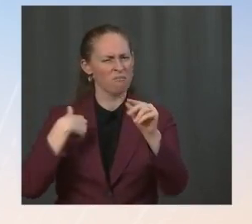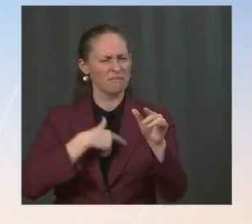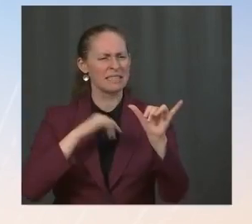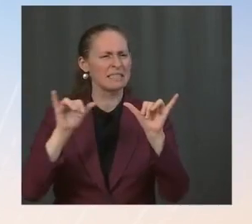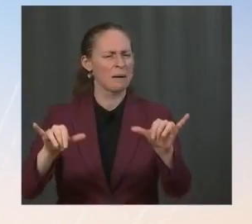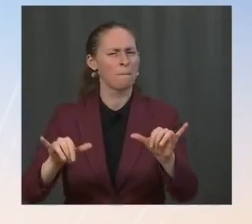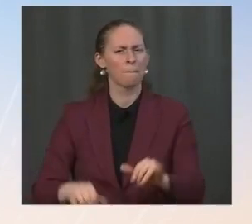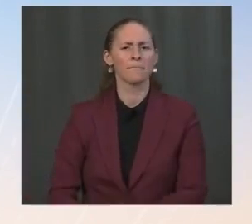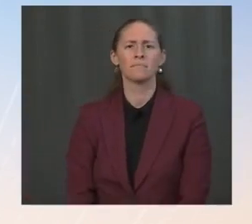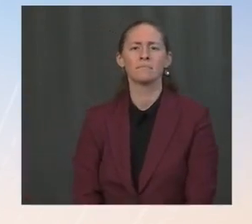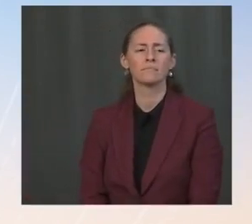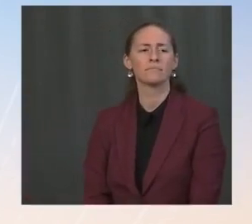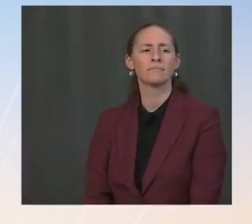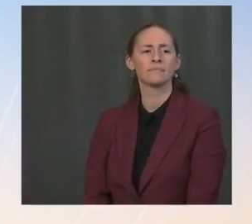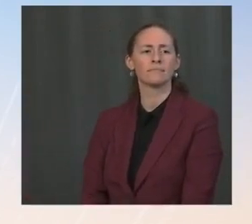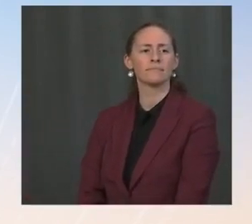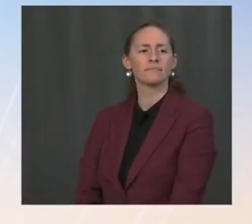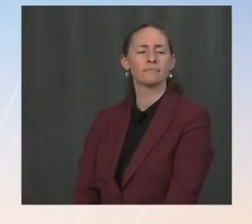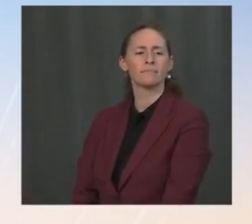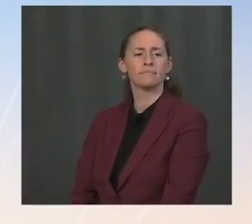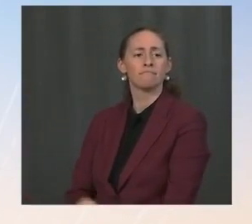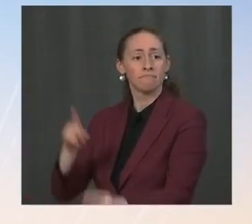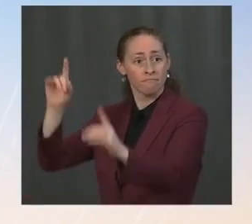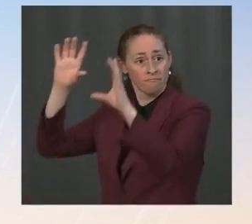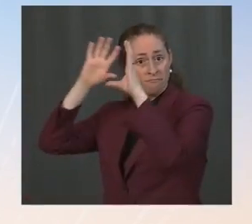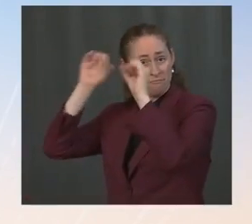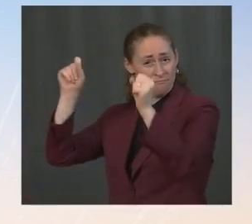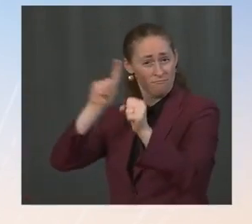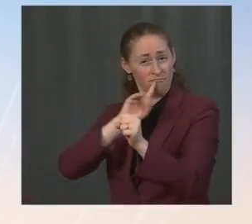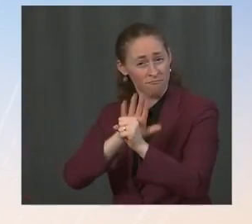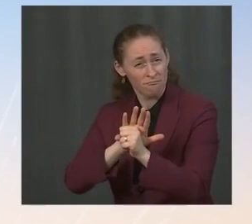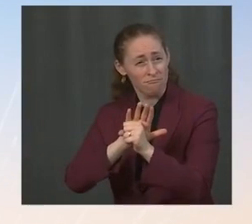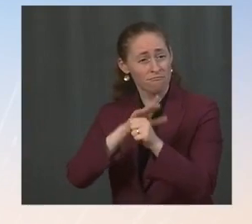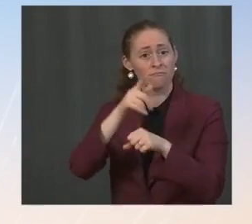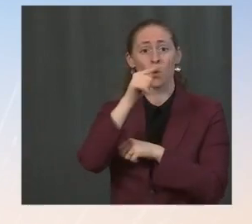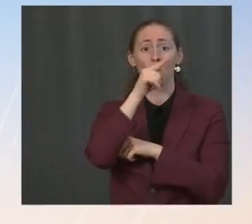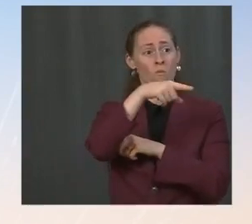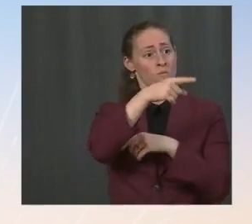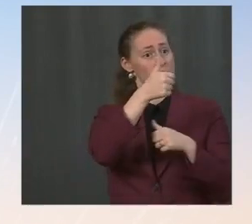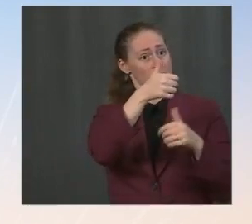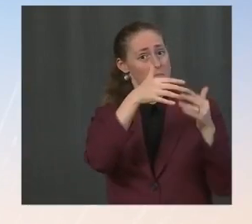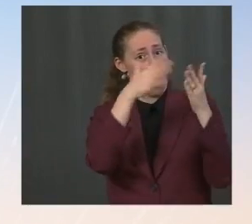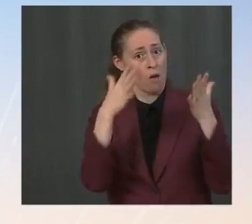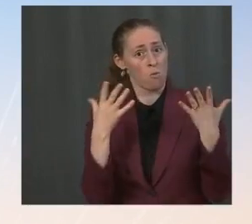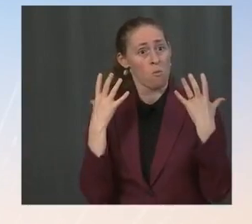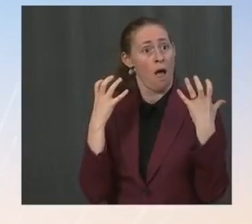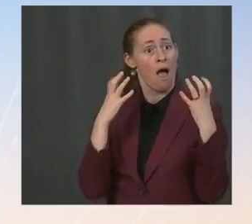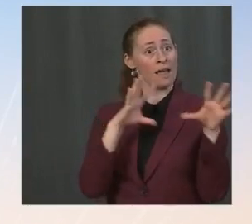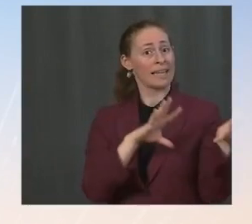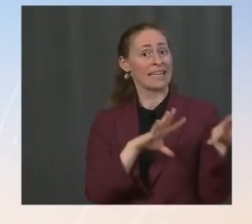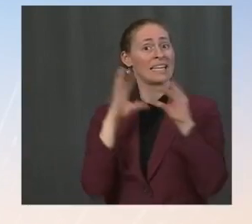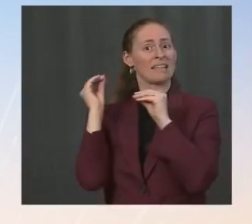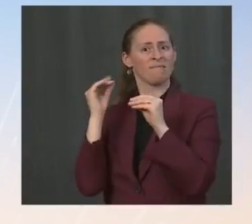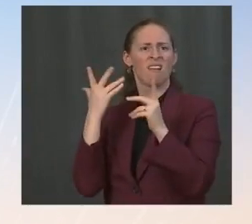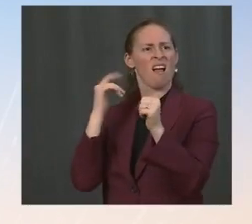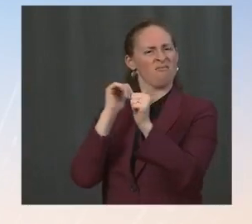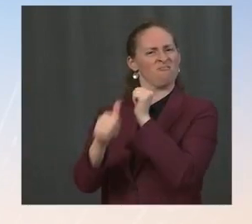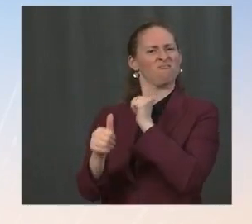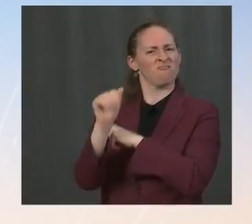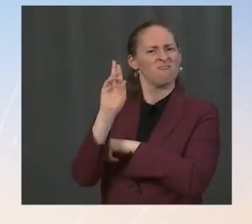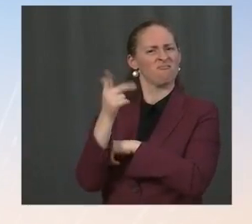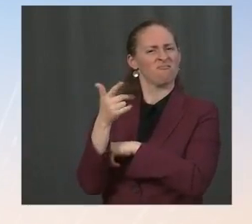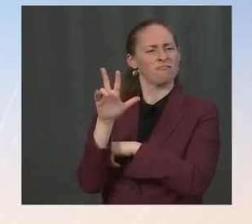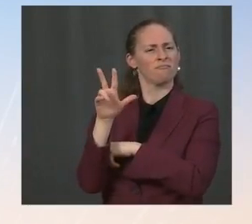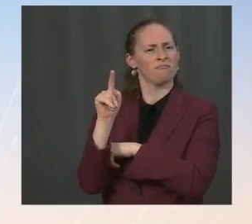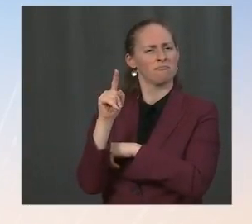continue to get any American who wishes to get out of Afghanistan out even after the 31st. How is the administration going to ensure the